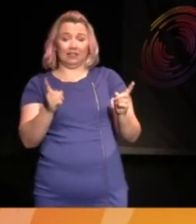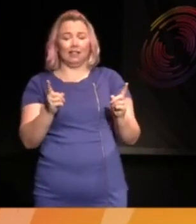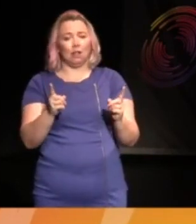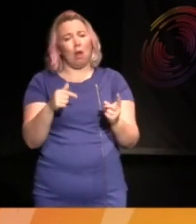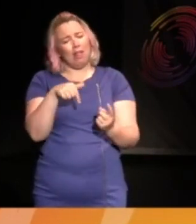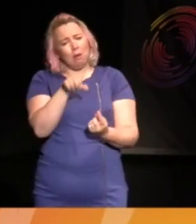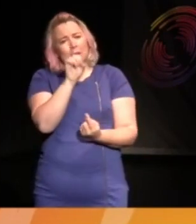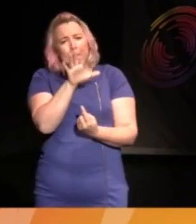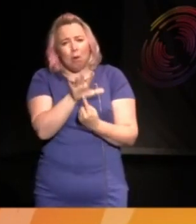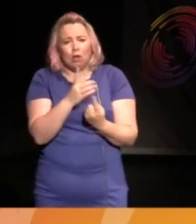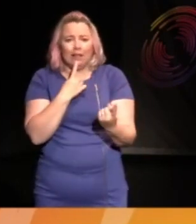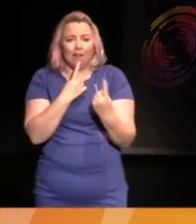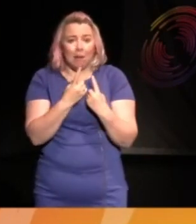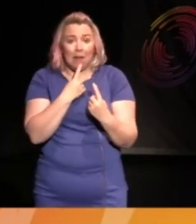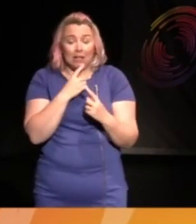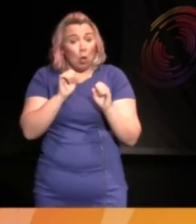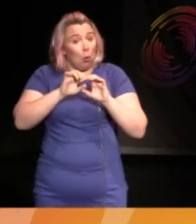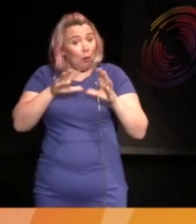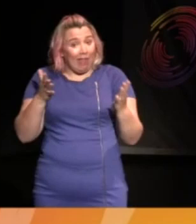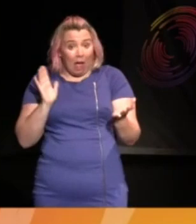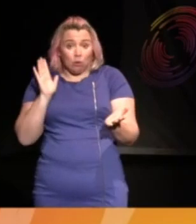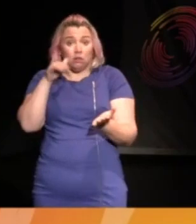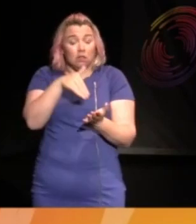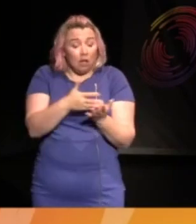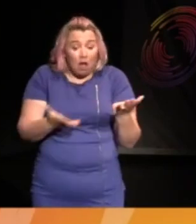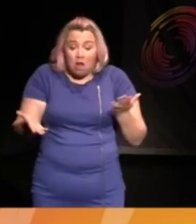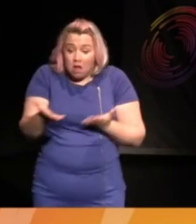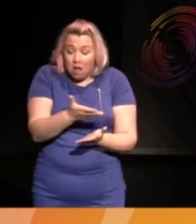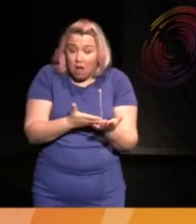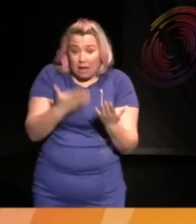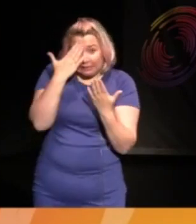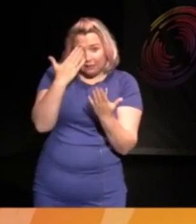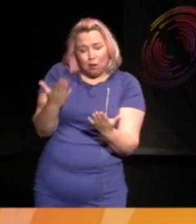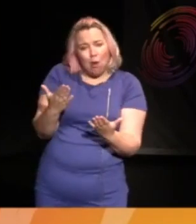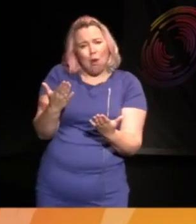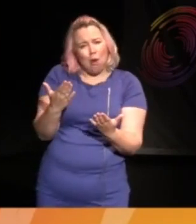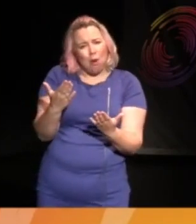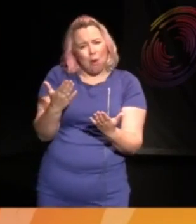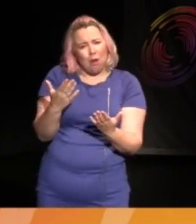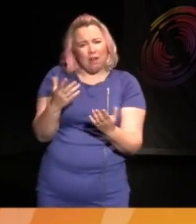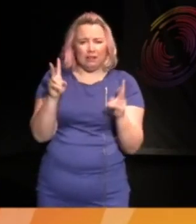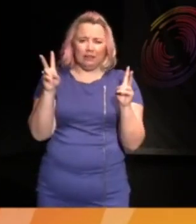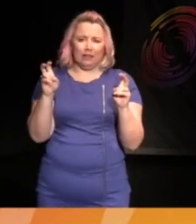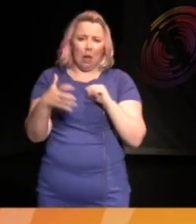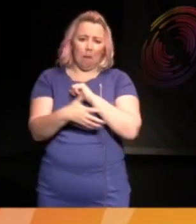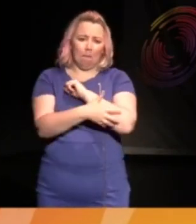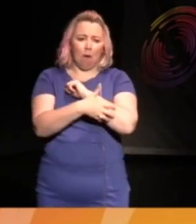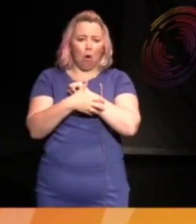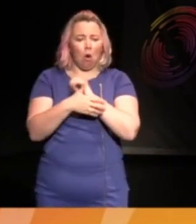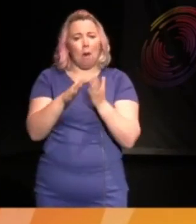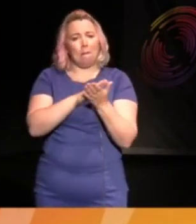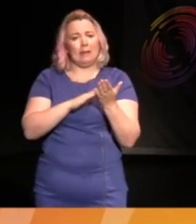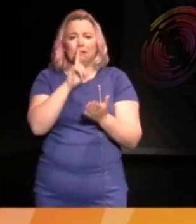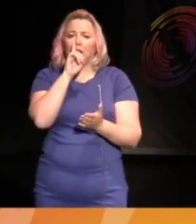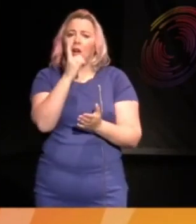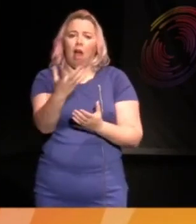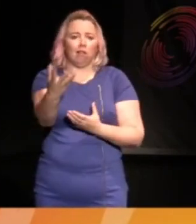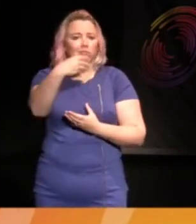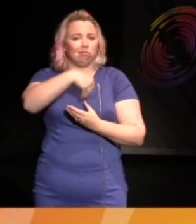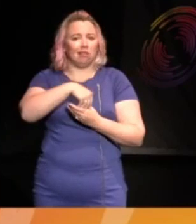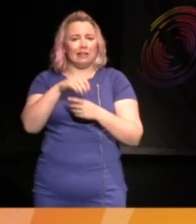me in, because people are deemed as poor, then we shouldn't be enjoying, these things,